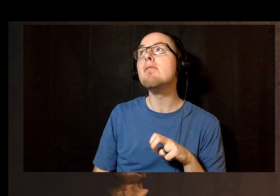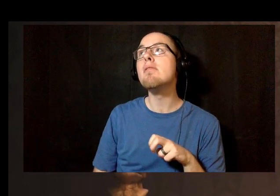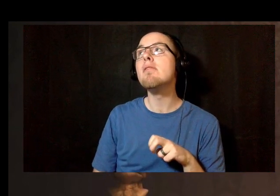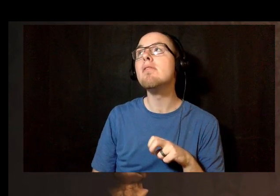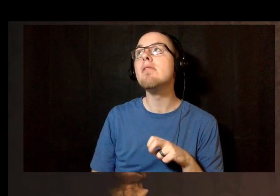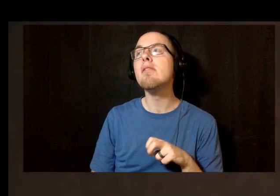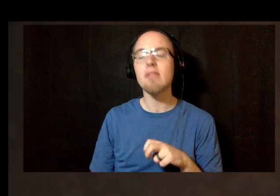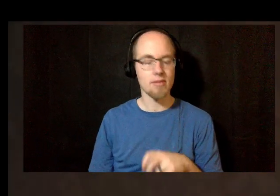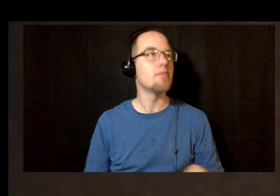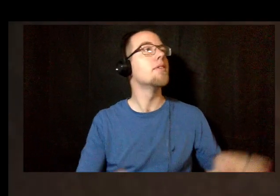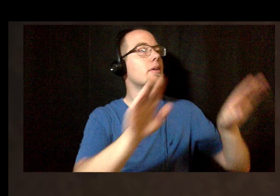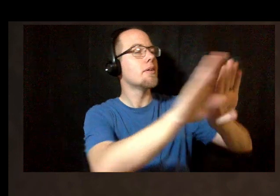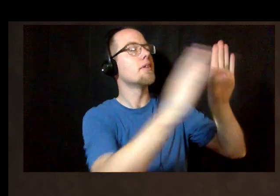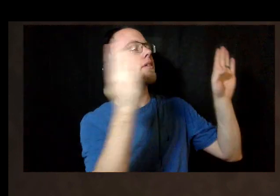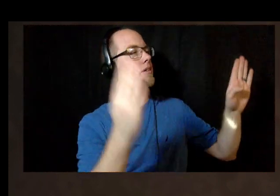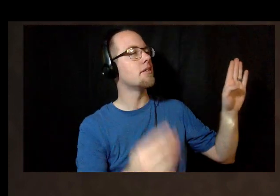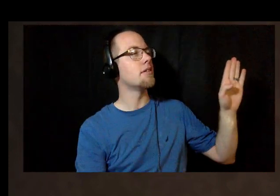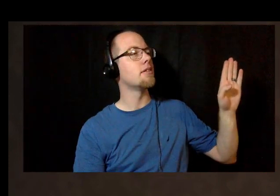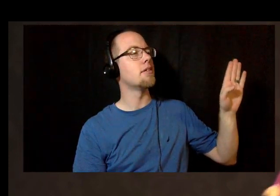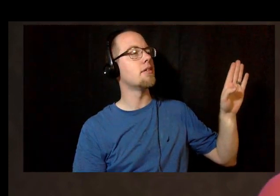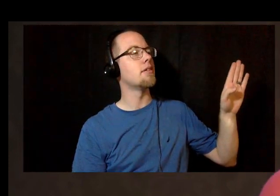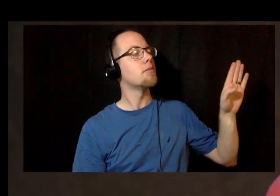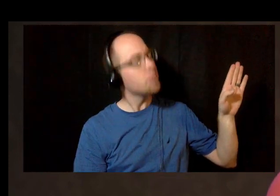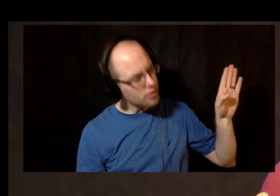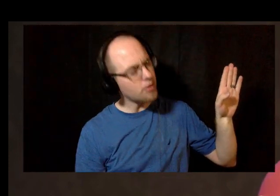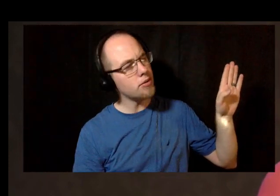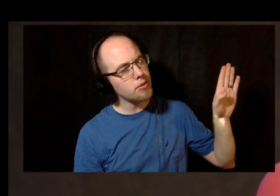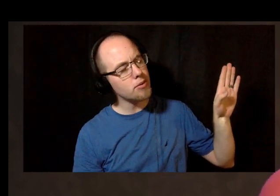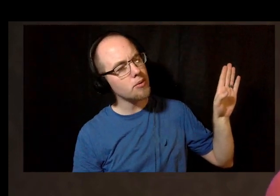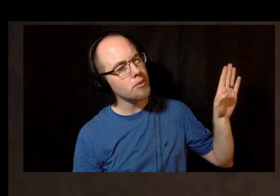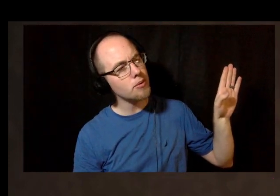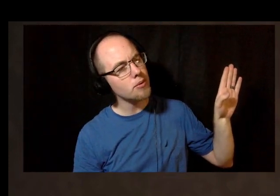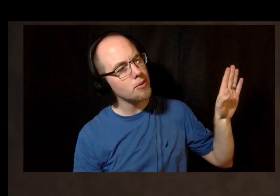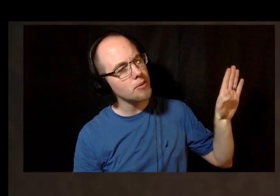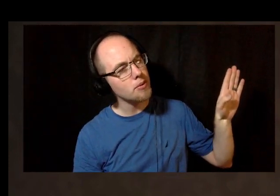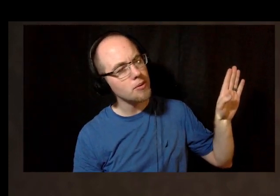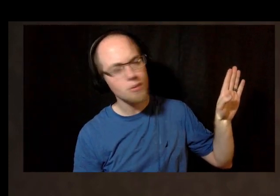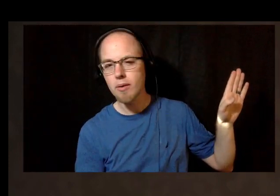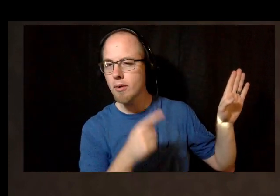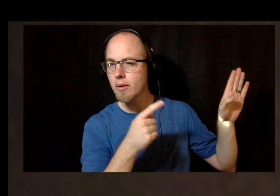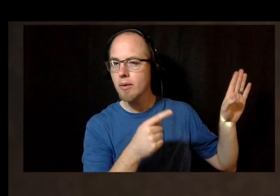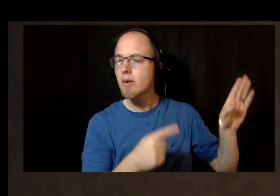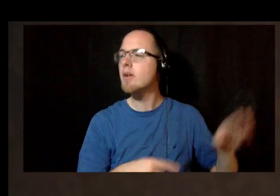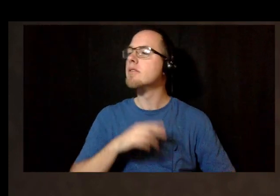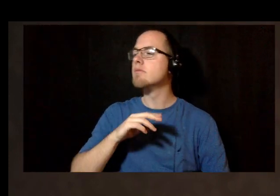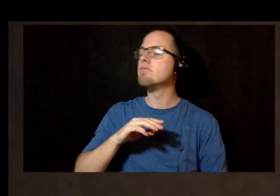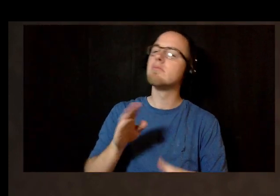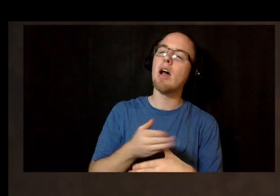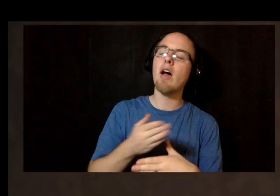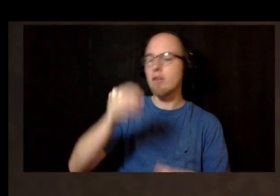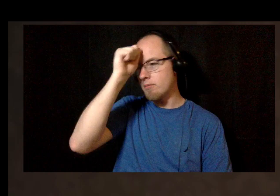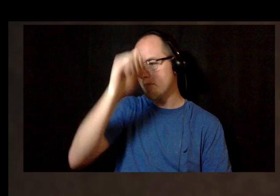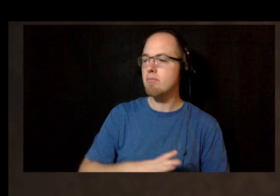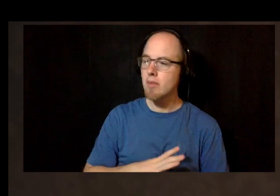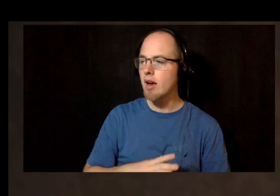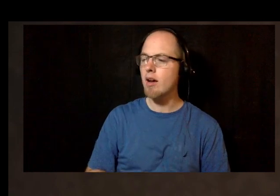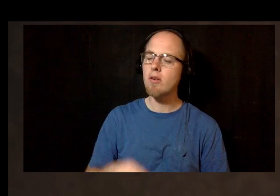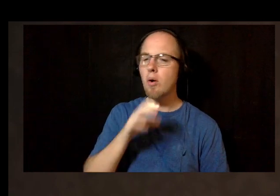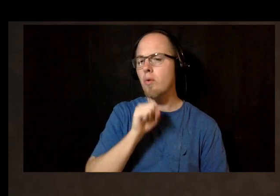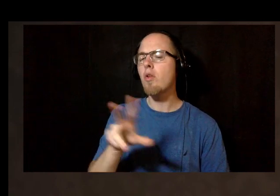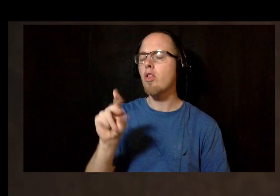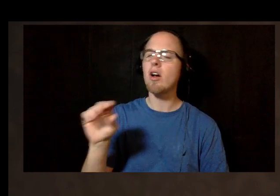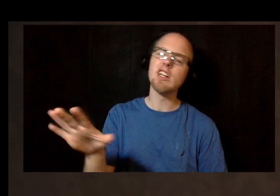And then the door opens and I am thoroughly disappointed. Before me stands an average Caucasian male in his mid-30s,